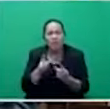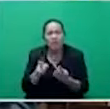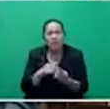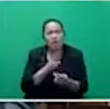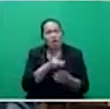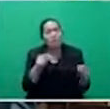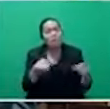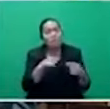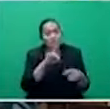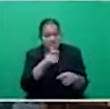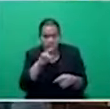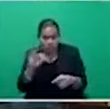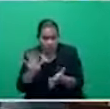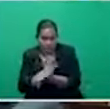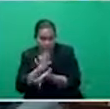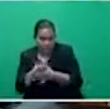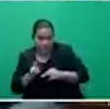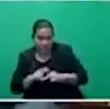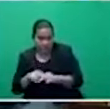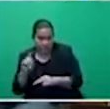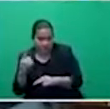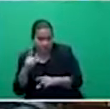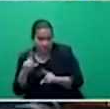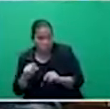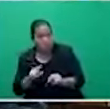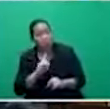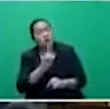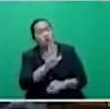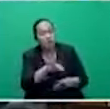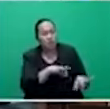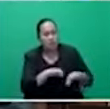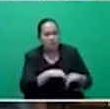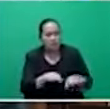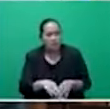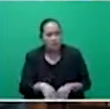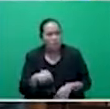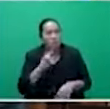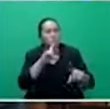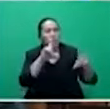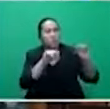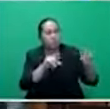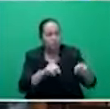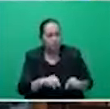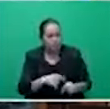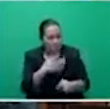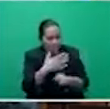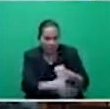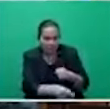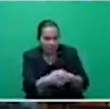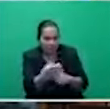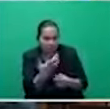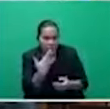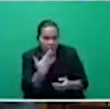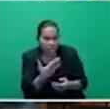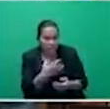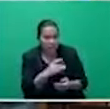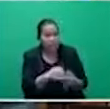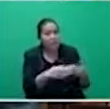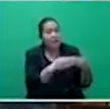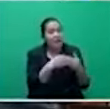have done in 2020? What would they have done? Nobody. Right from the leader